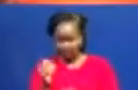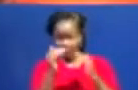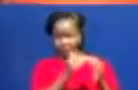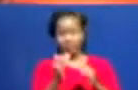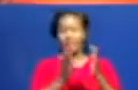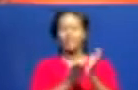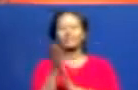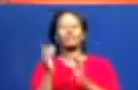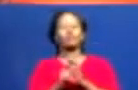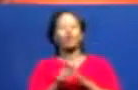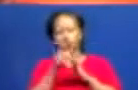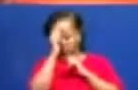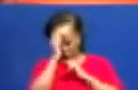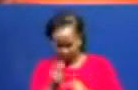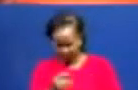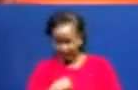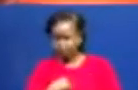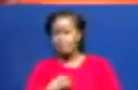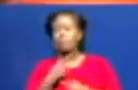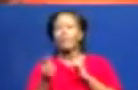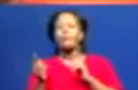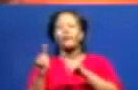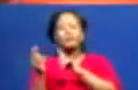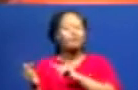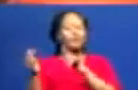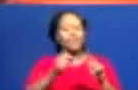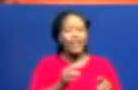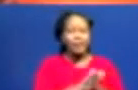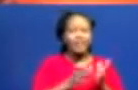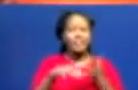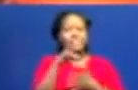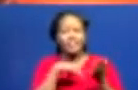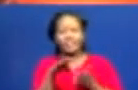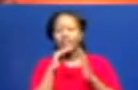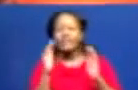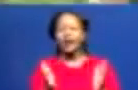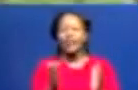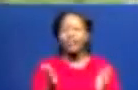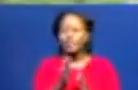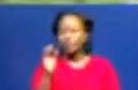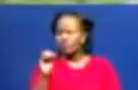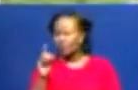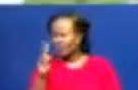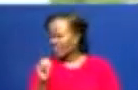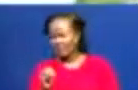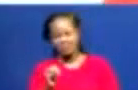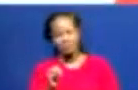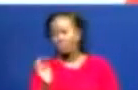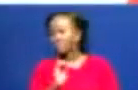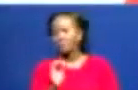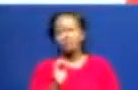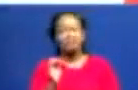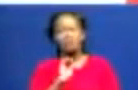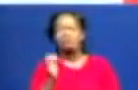respect them for that. But they should not come and interfere with the affairs of the ODM in game. Kuna baadhi ya